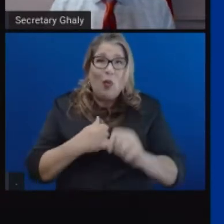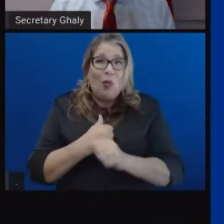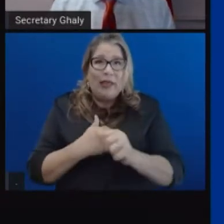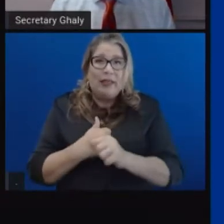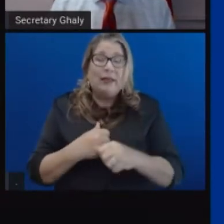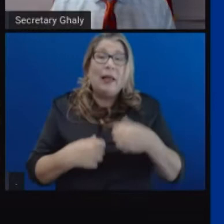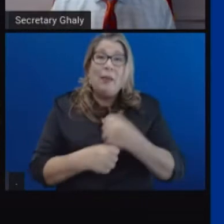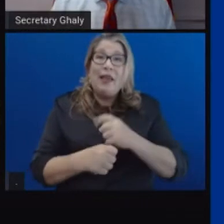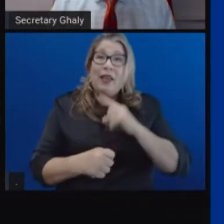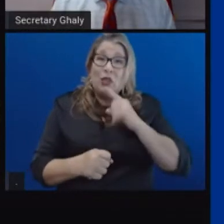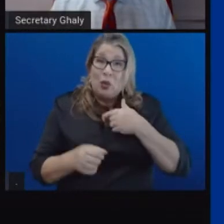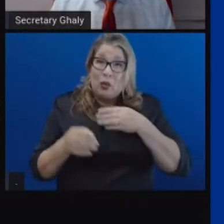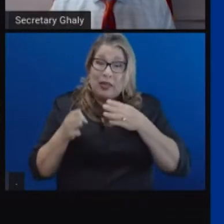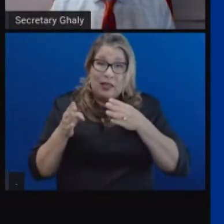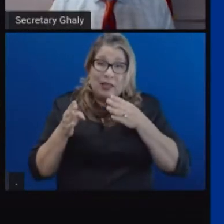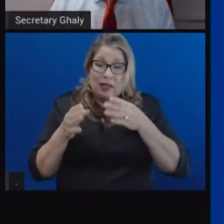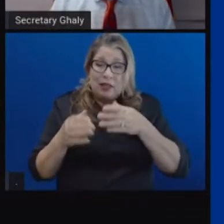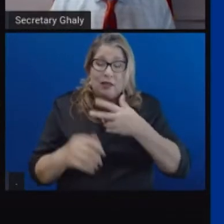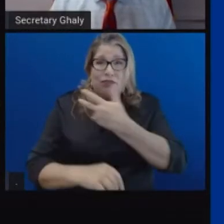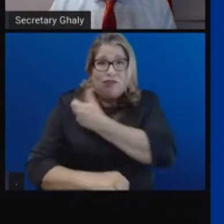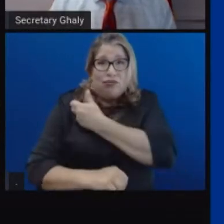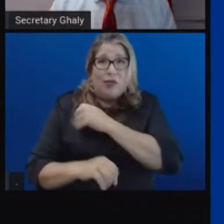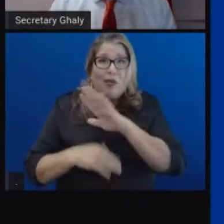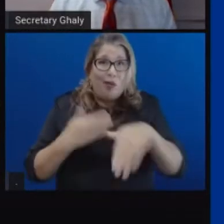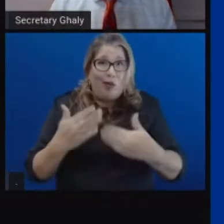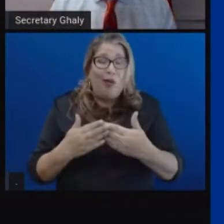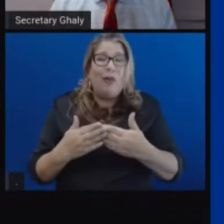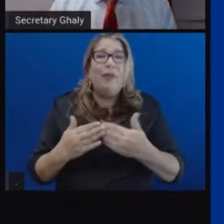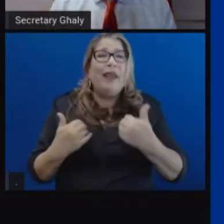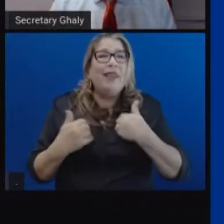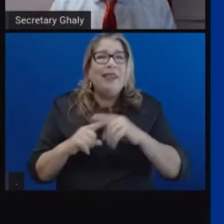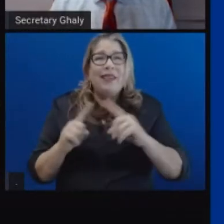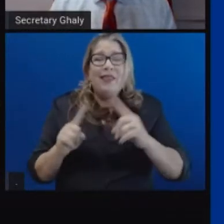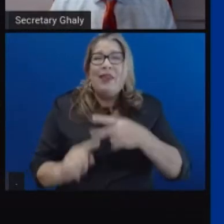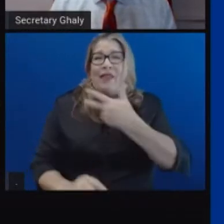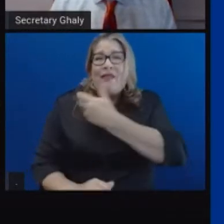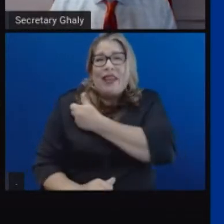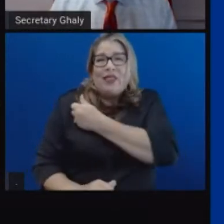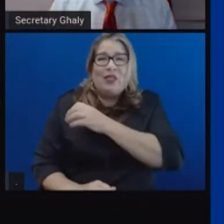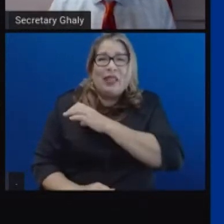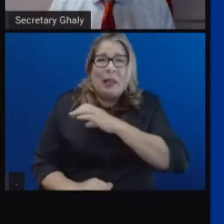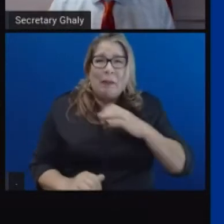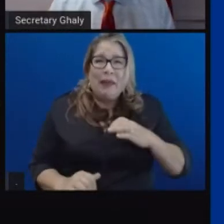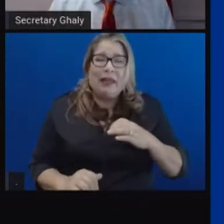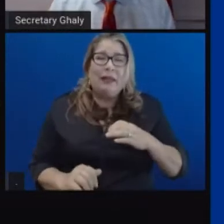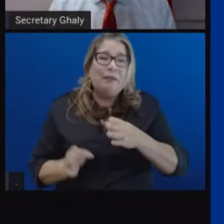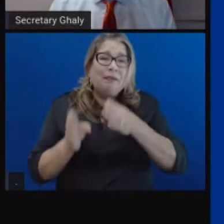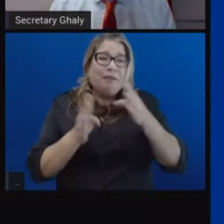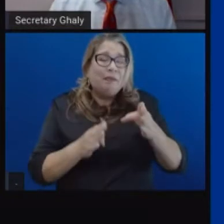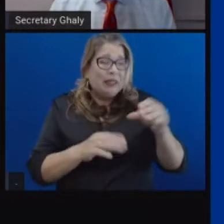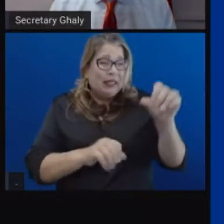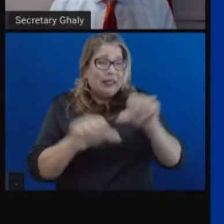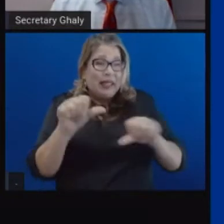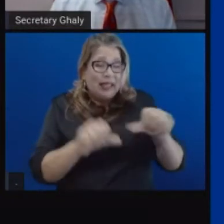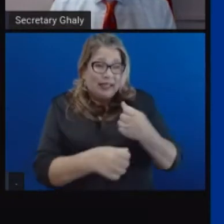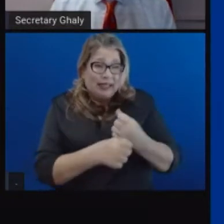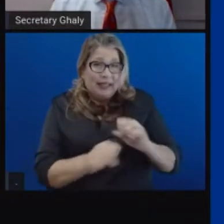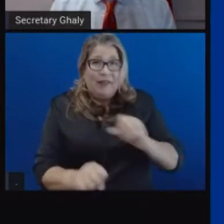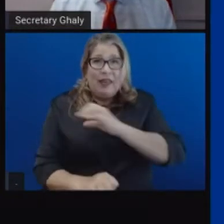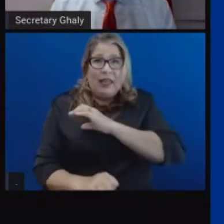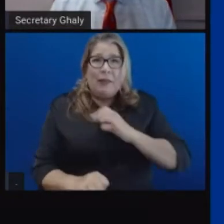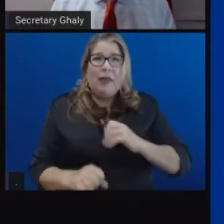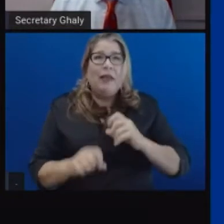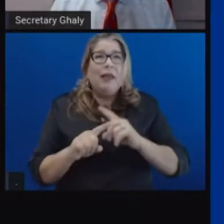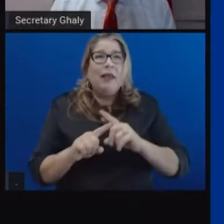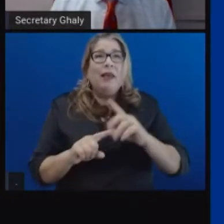work group, the community vaccine advisory committee, the scientific safety committee, all of these working so